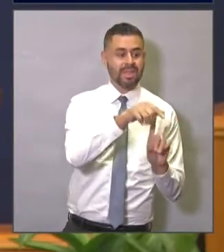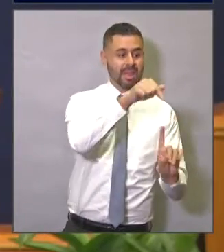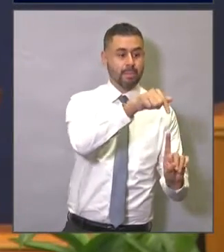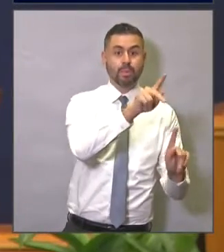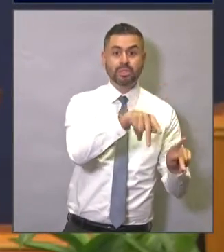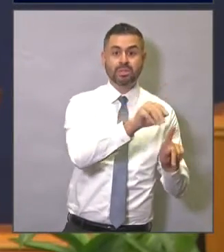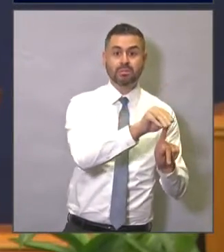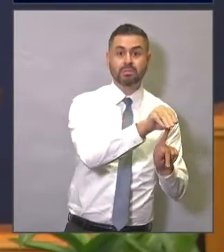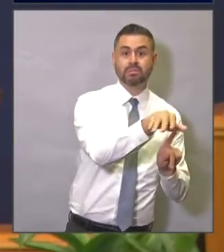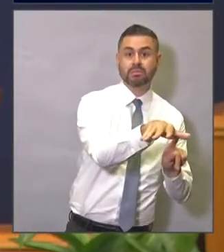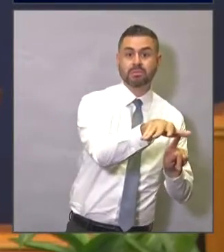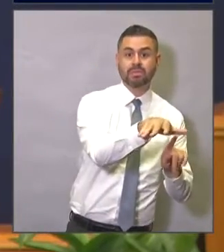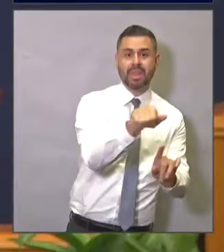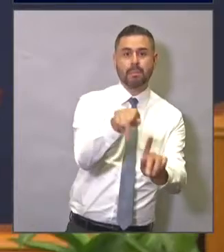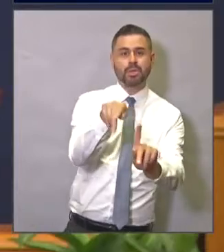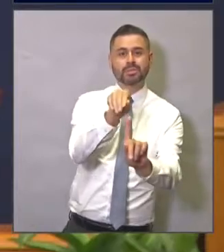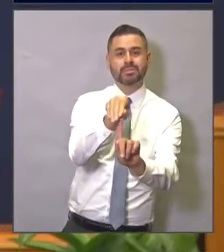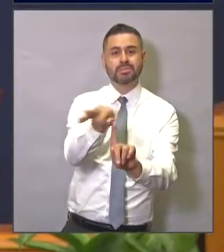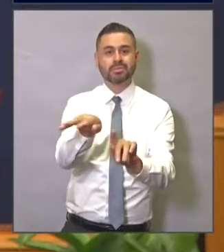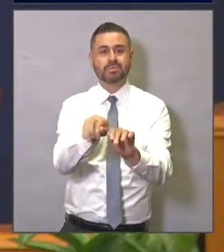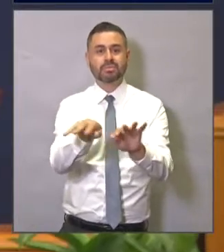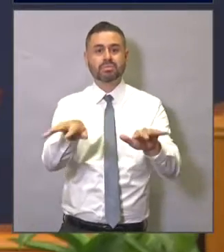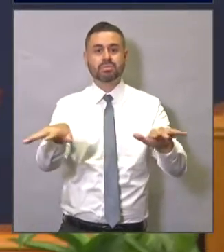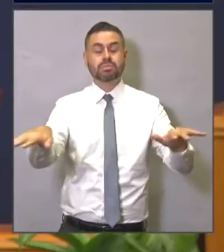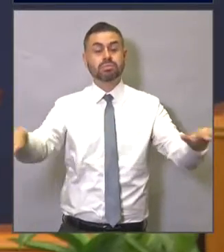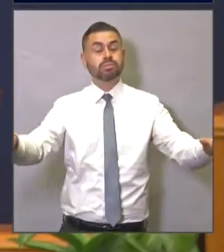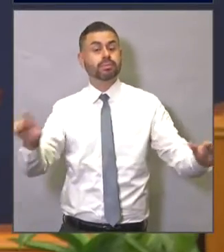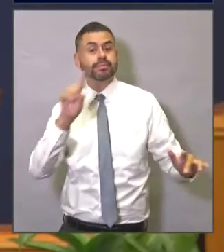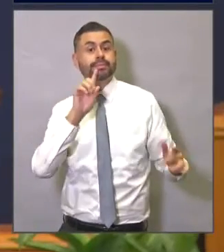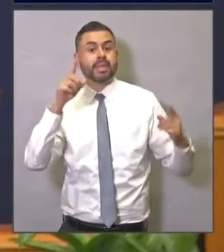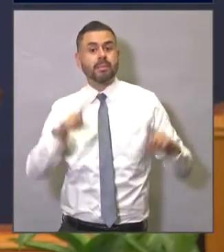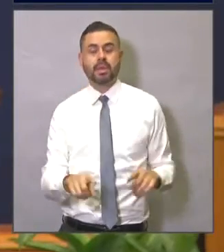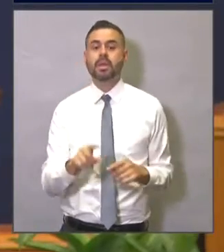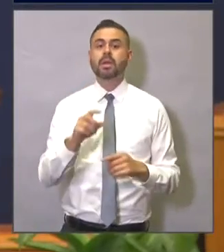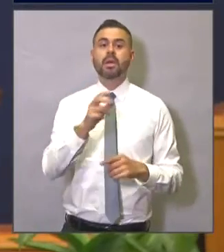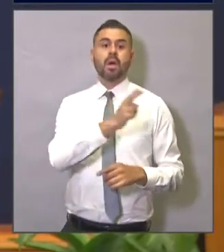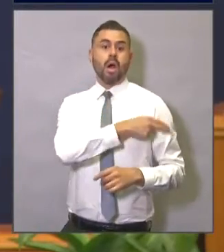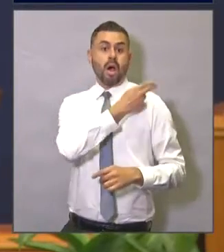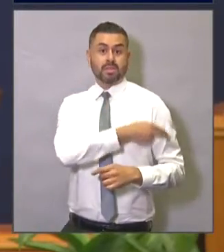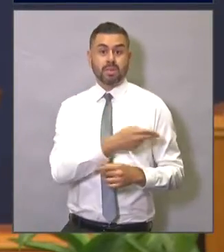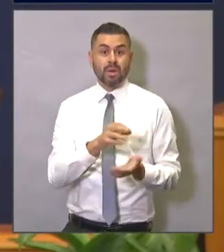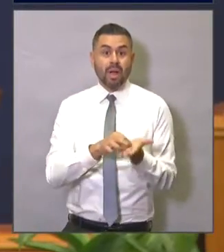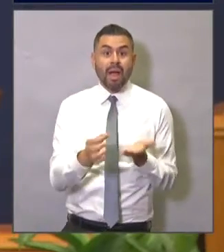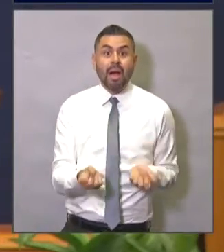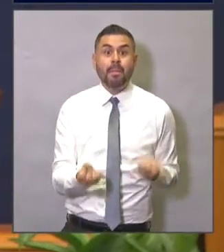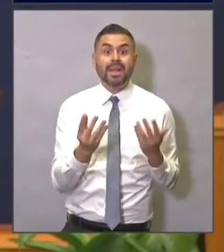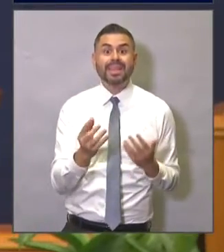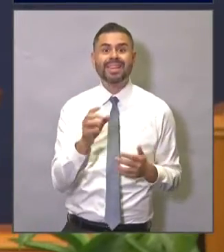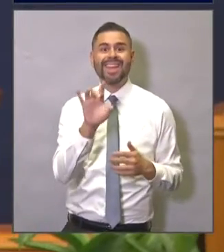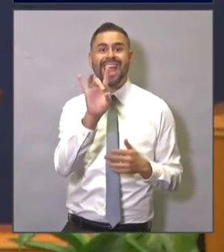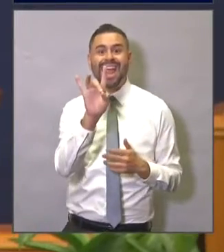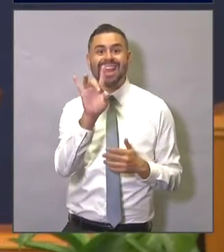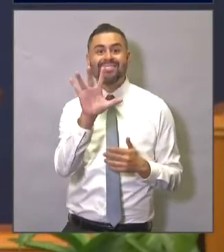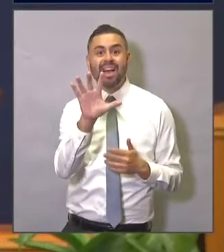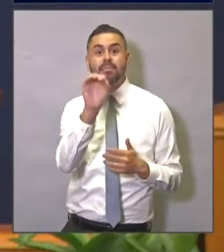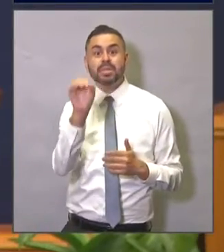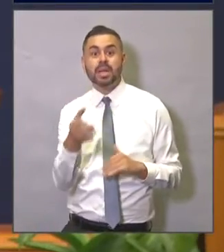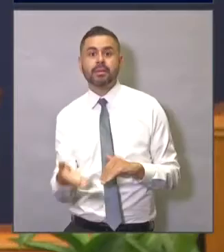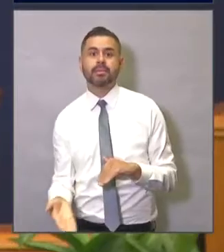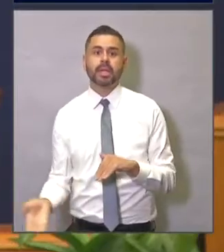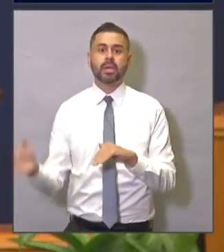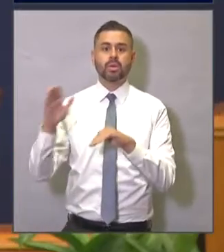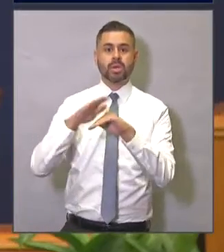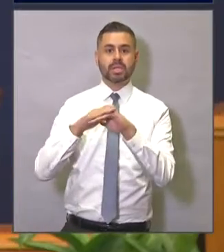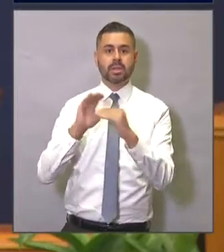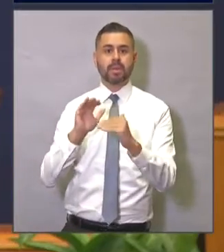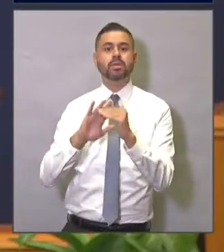other person. Last week, I reported that hospital COVID census had increased by nearly 85% in the previous